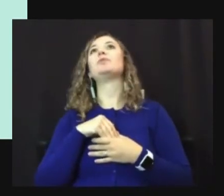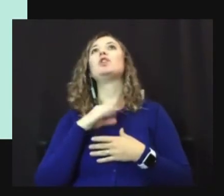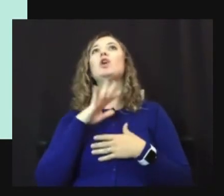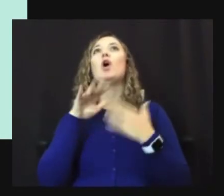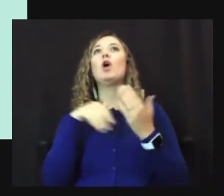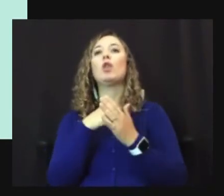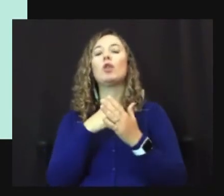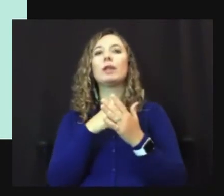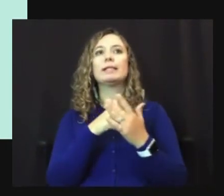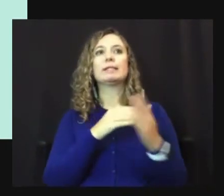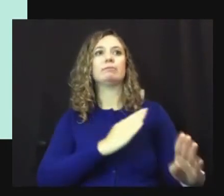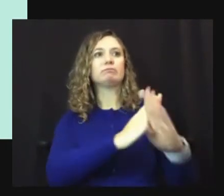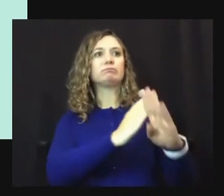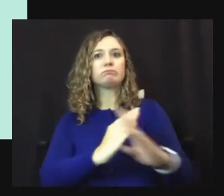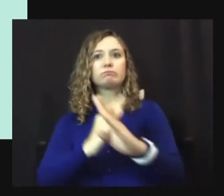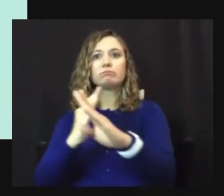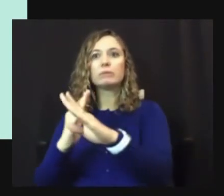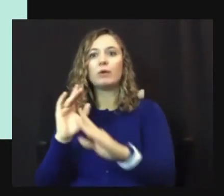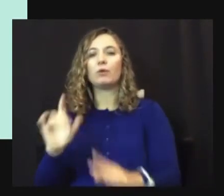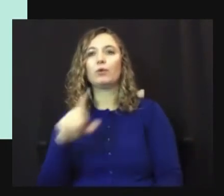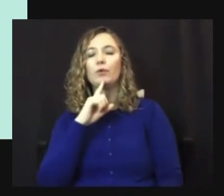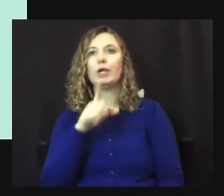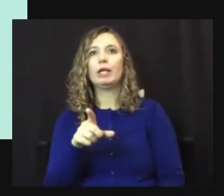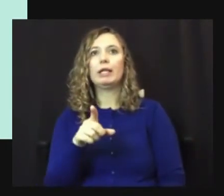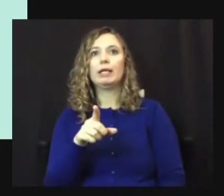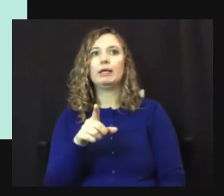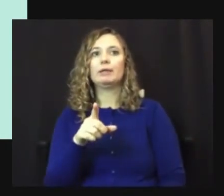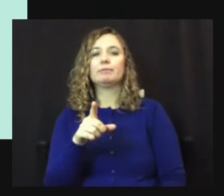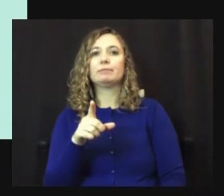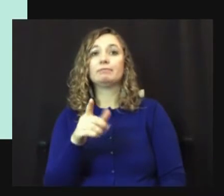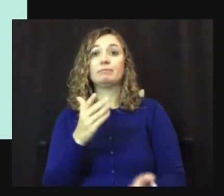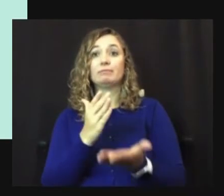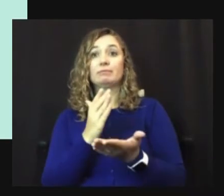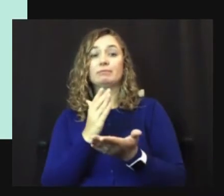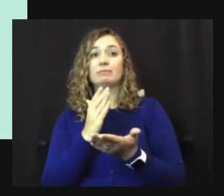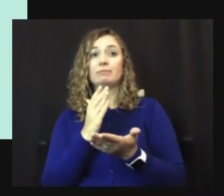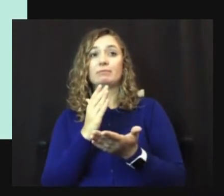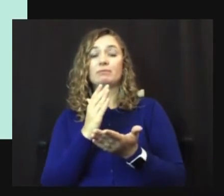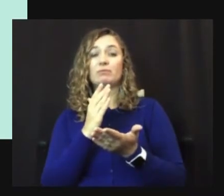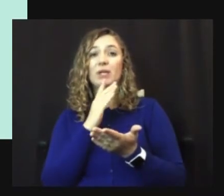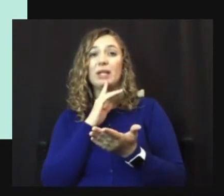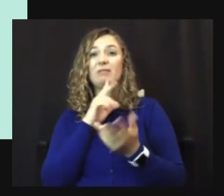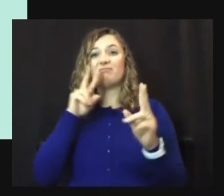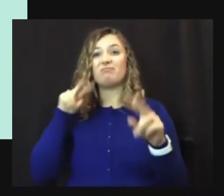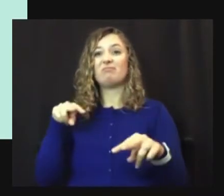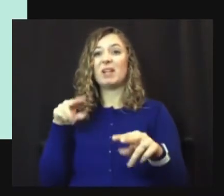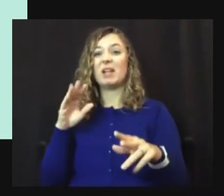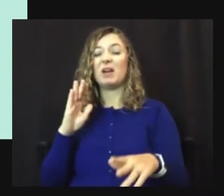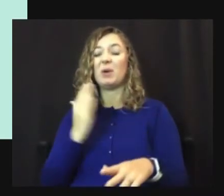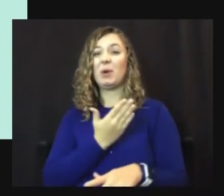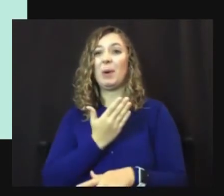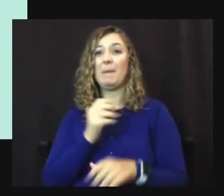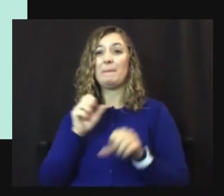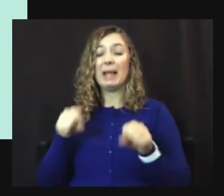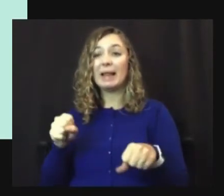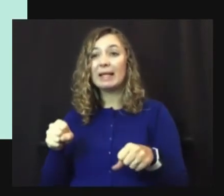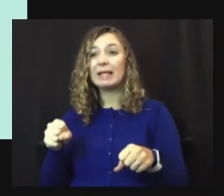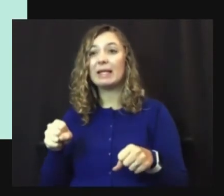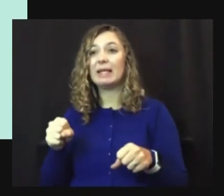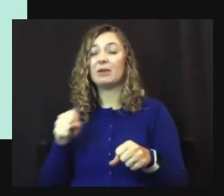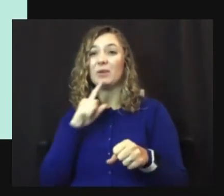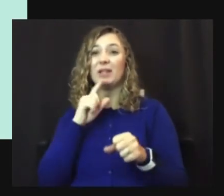that undermine our ability to just live the same life that